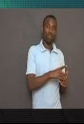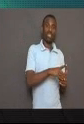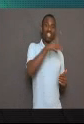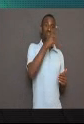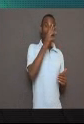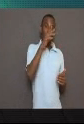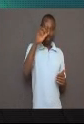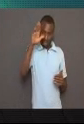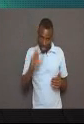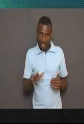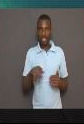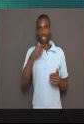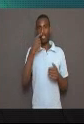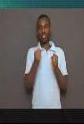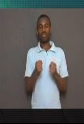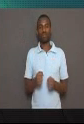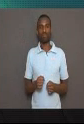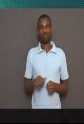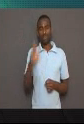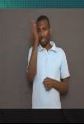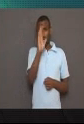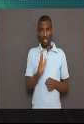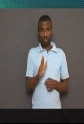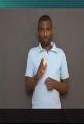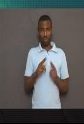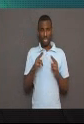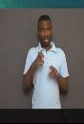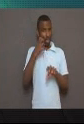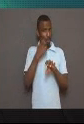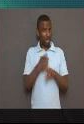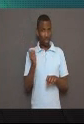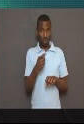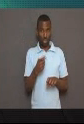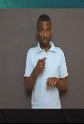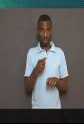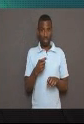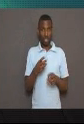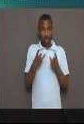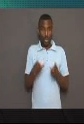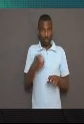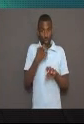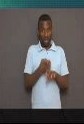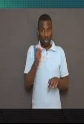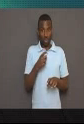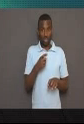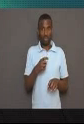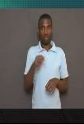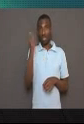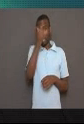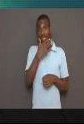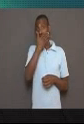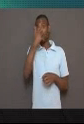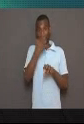If the gas is heavier than the air, it will push the mercury in the